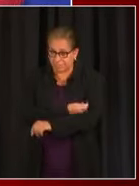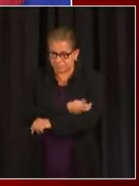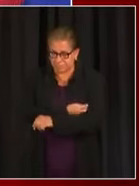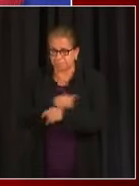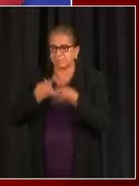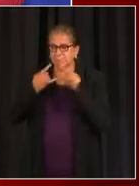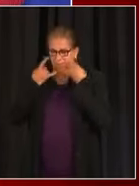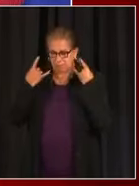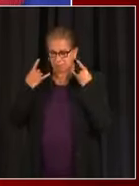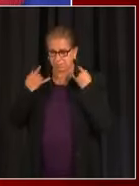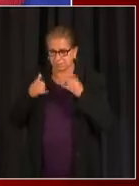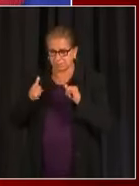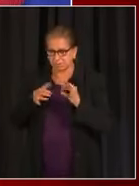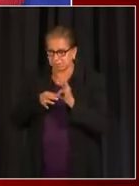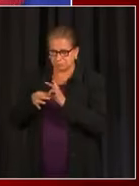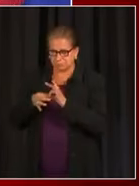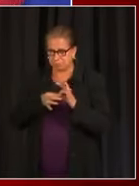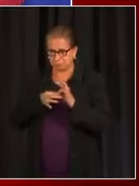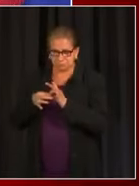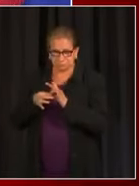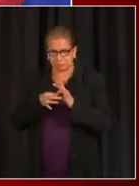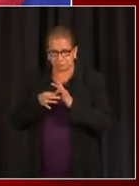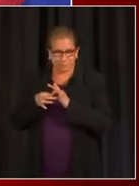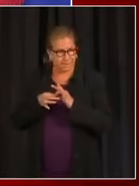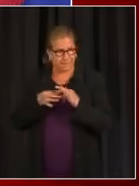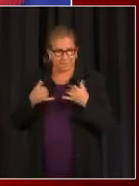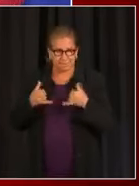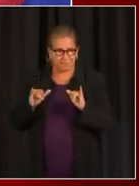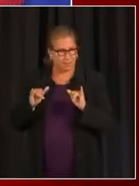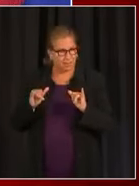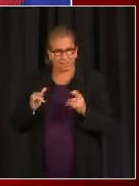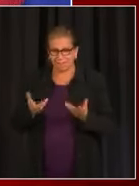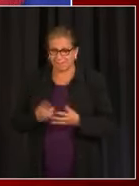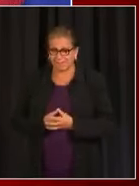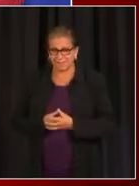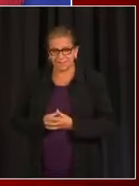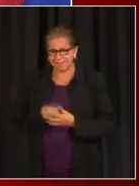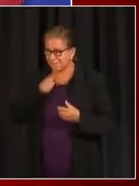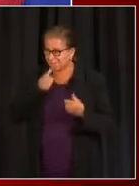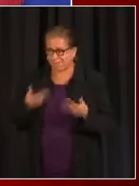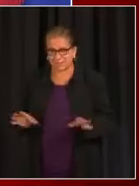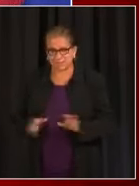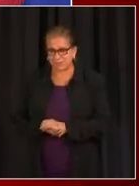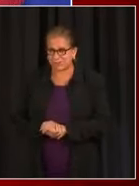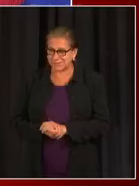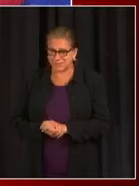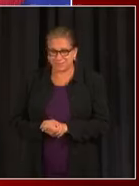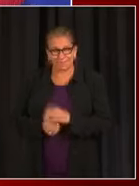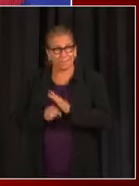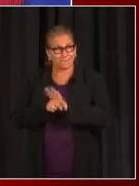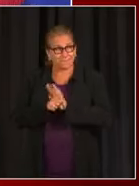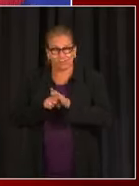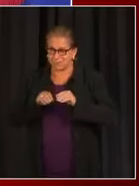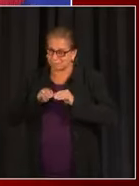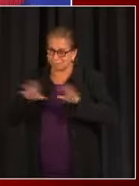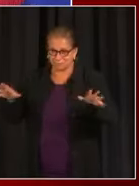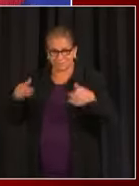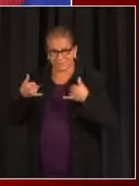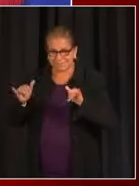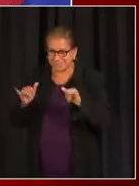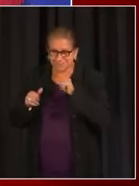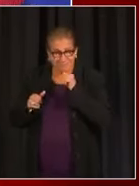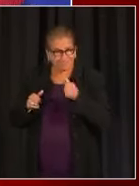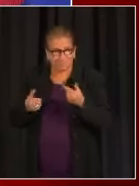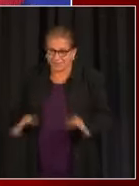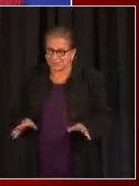What I've learned with this virus is you can't make too. We have to go with what the virus